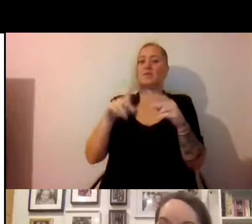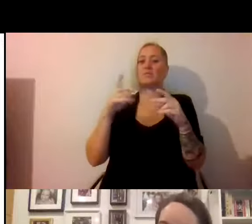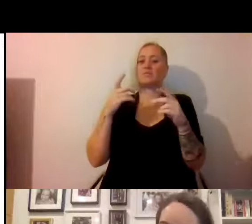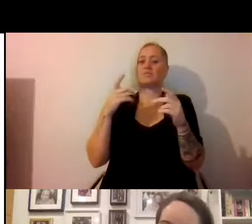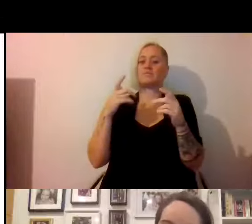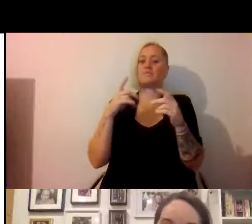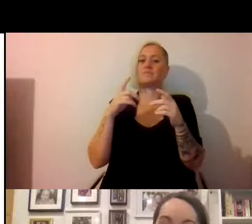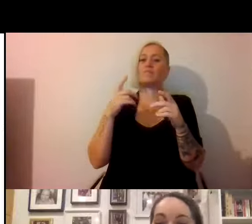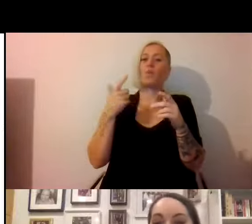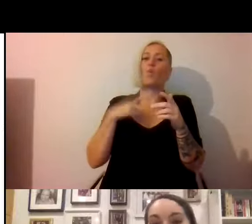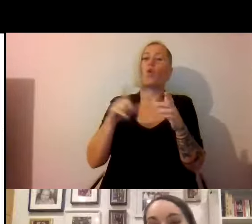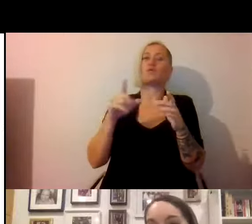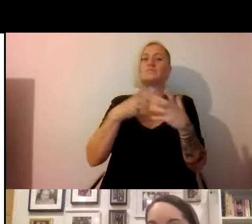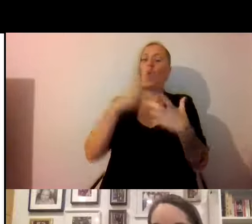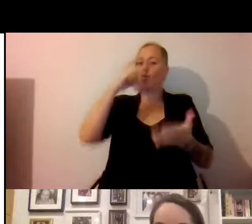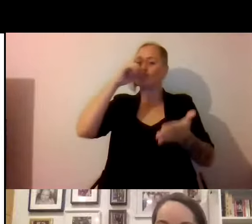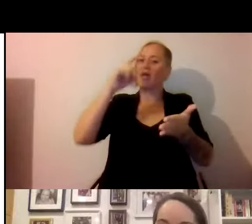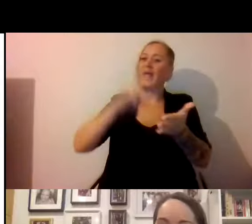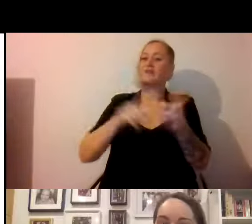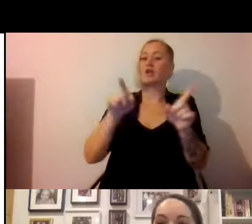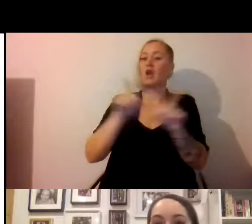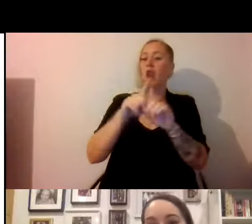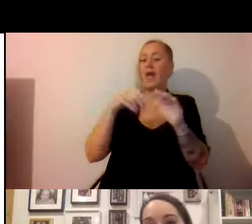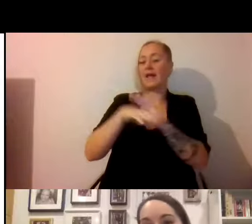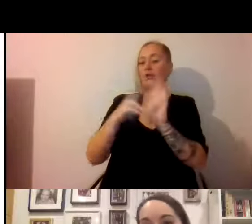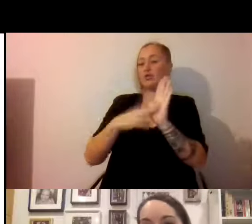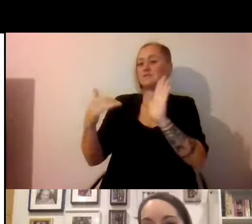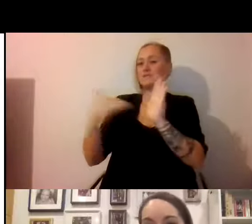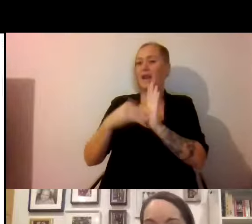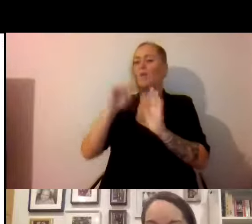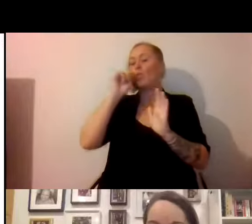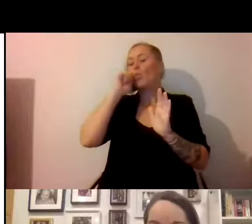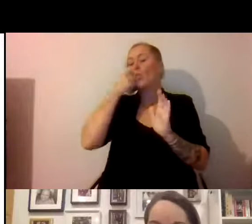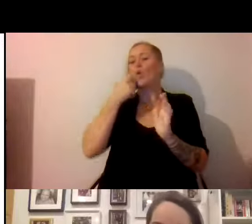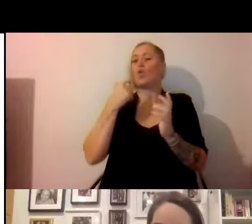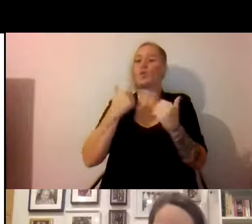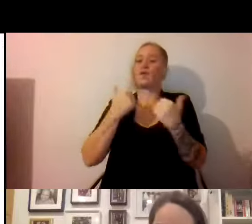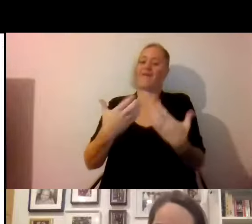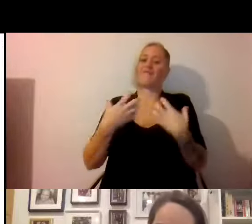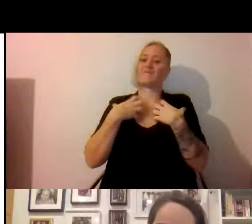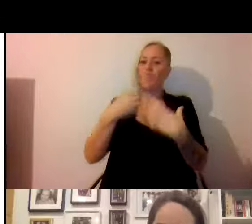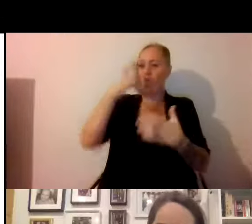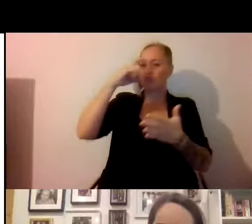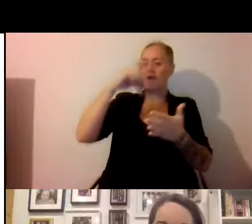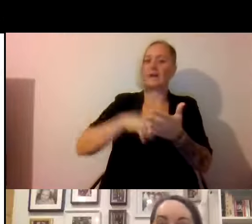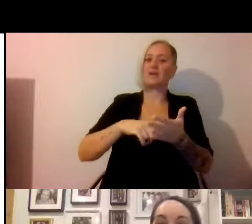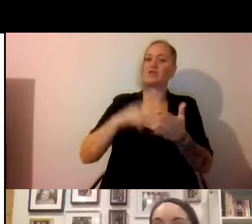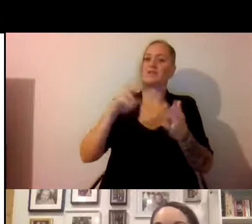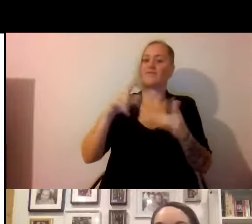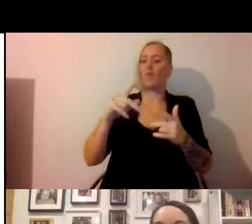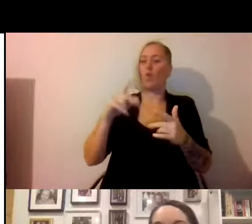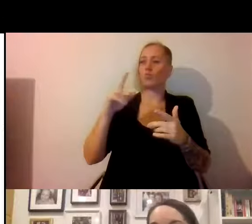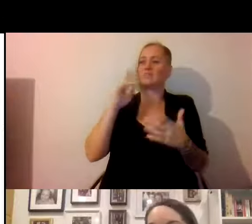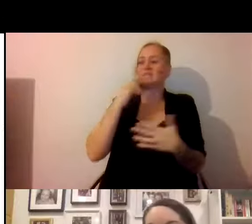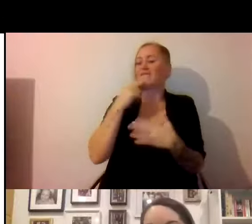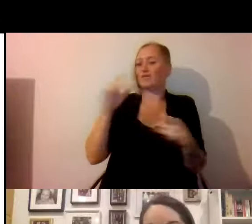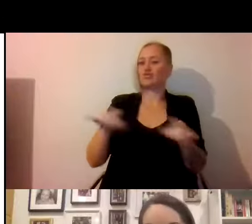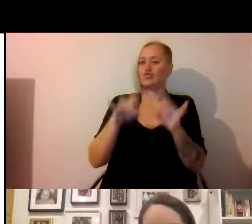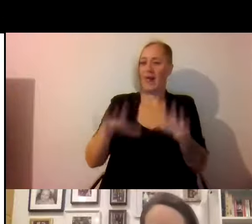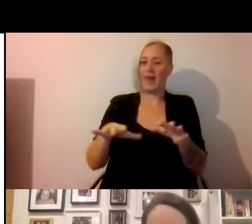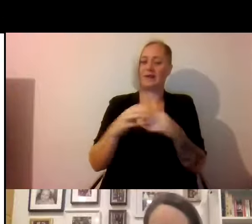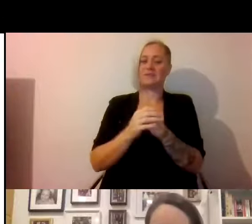New Zealand would provide legal safeguards and really important recognition for deaf Australians. But the fact that Australia